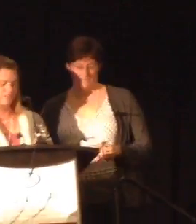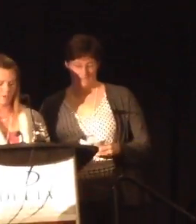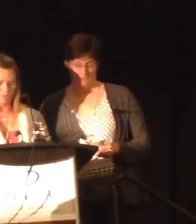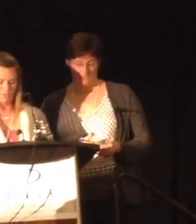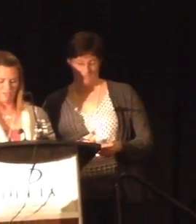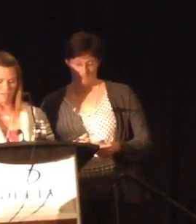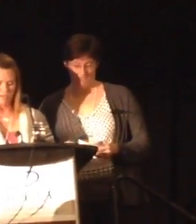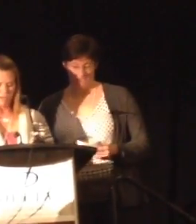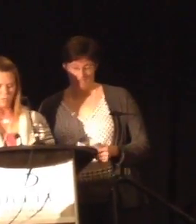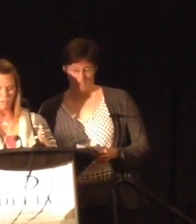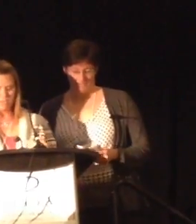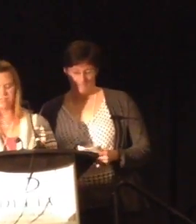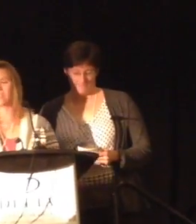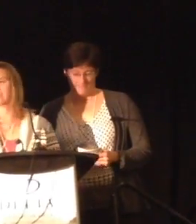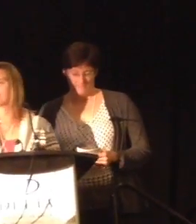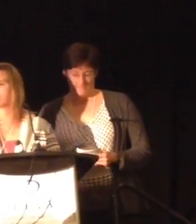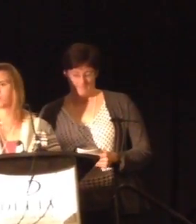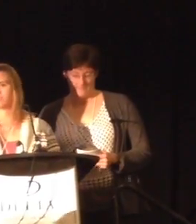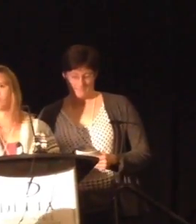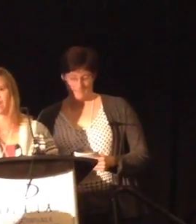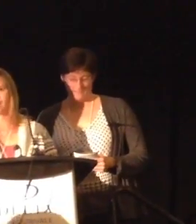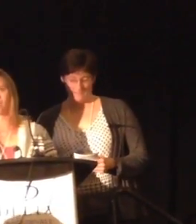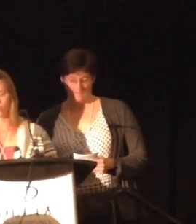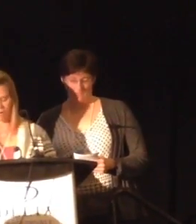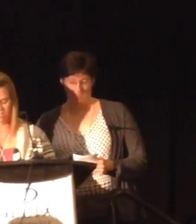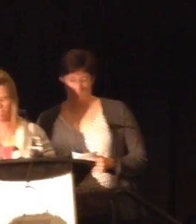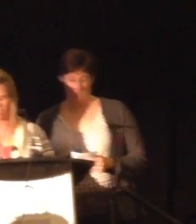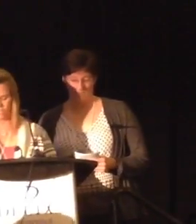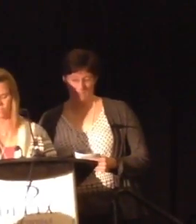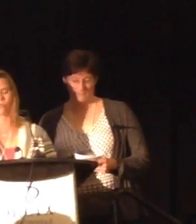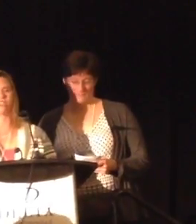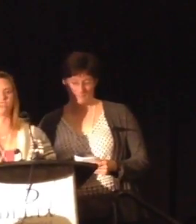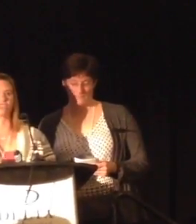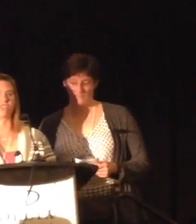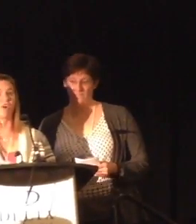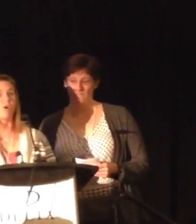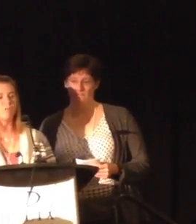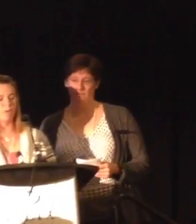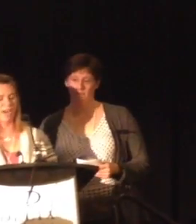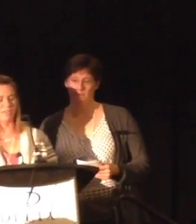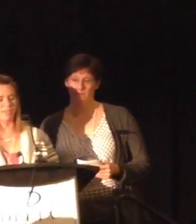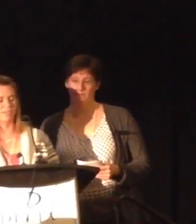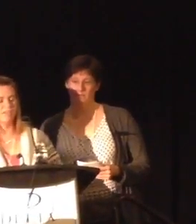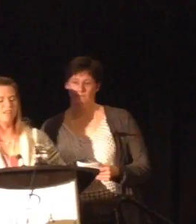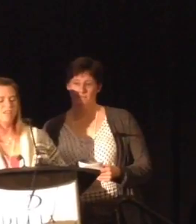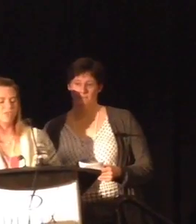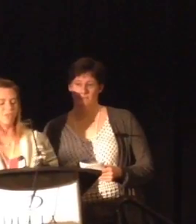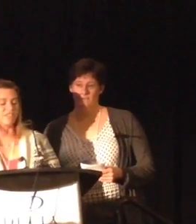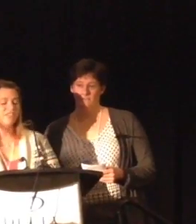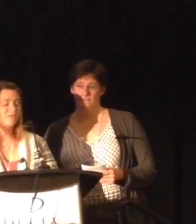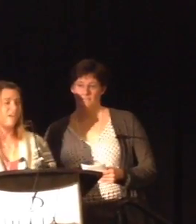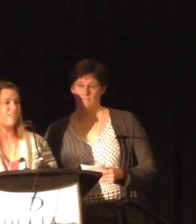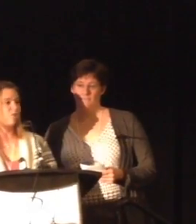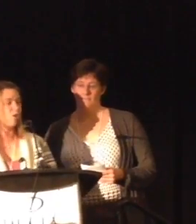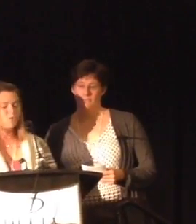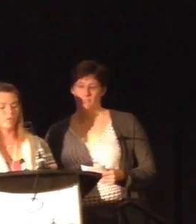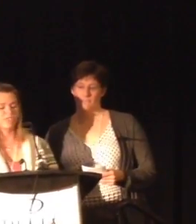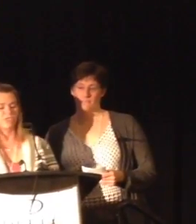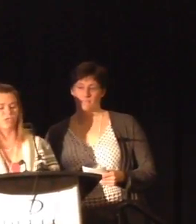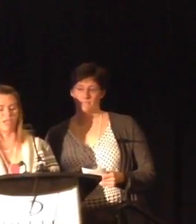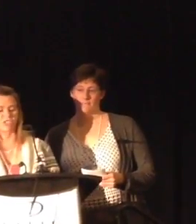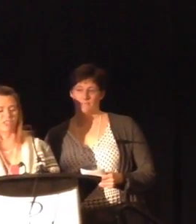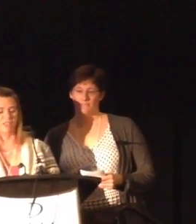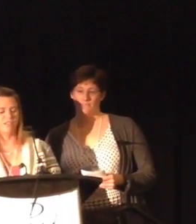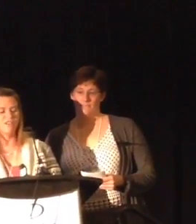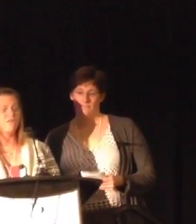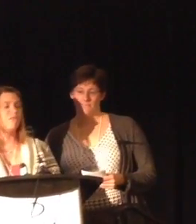follow these steps. What we did was invite other practitioners to research their own practice, to identify their own